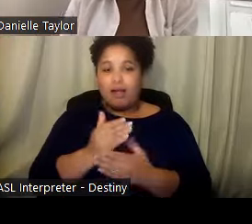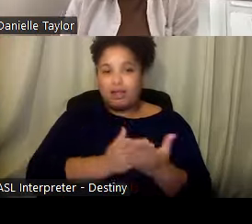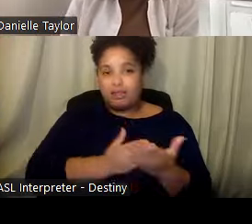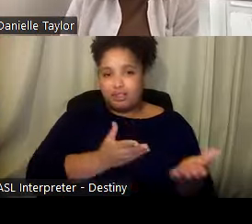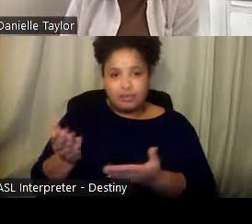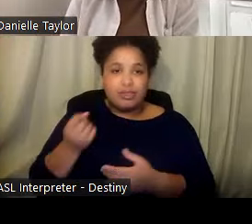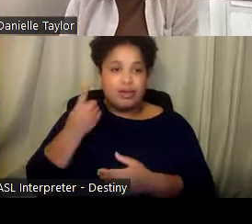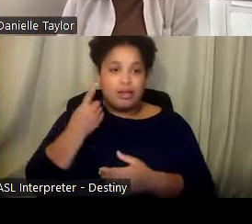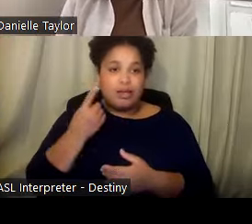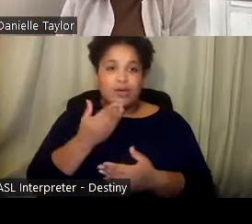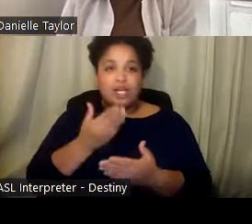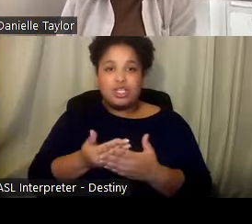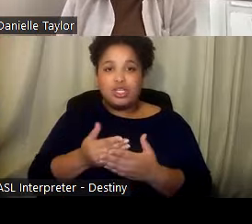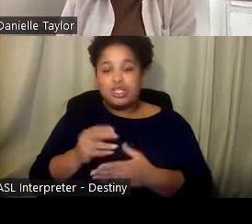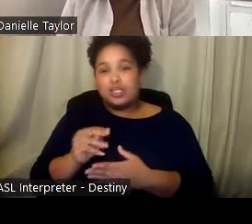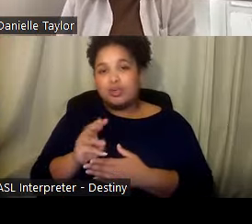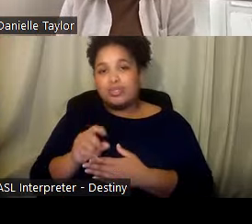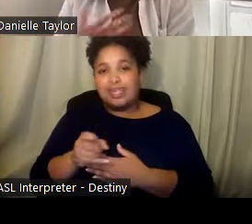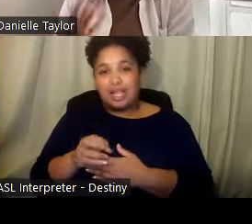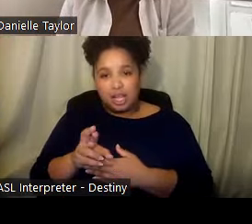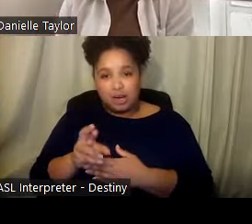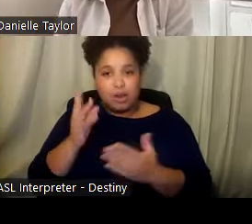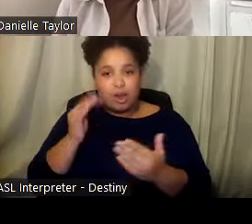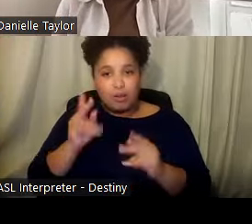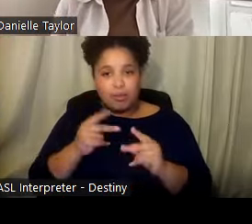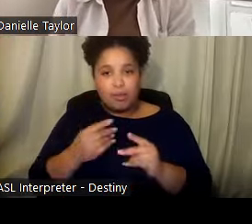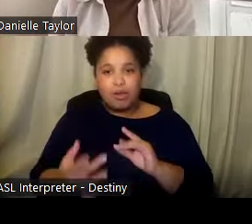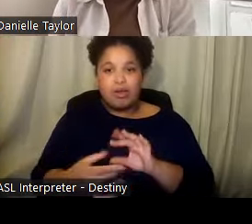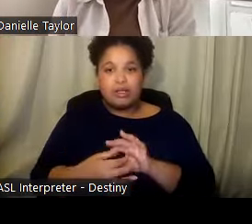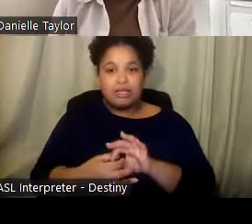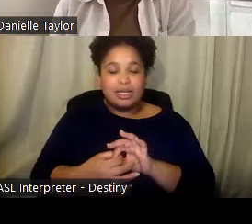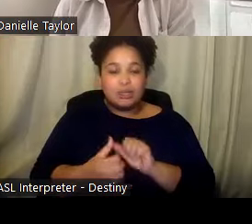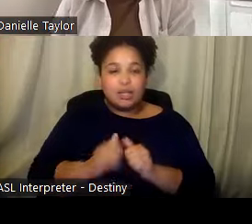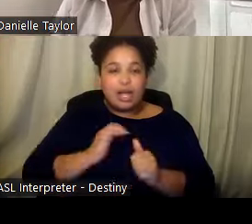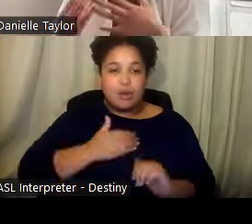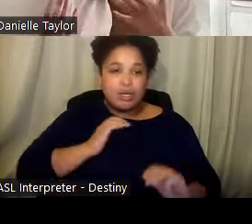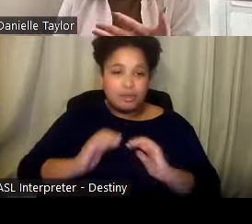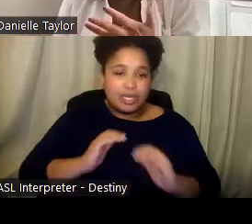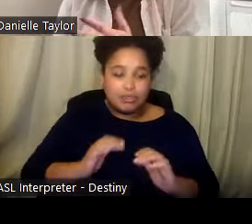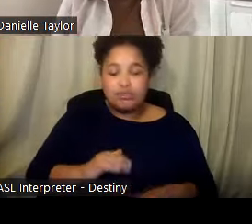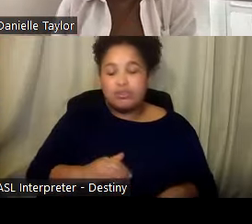pretty good open rate. So we hope that people are continuing to engage with our communications and